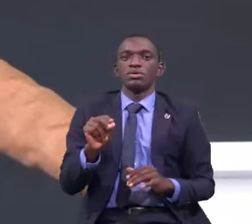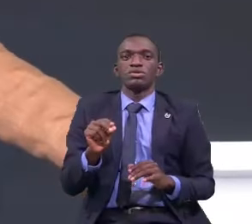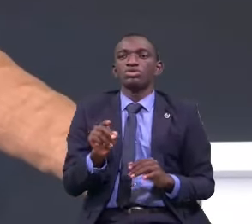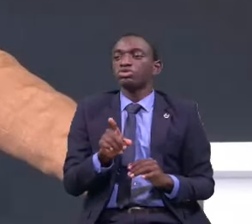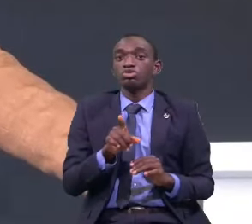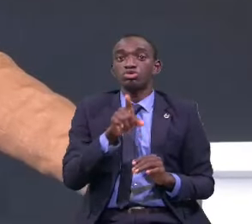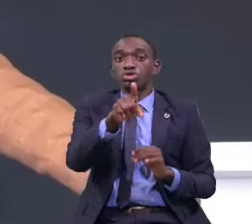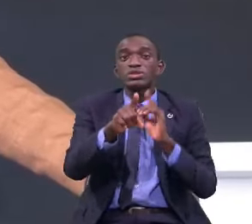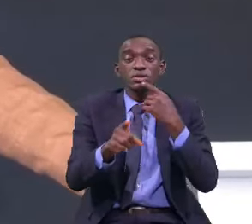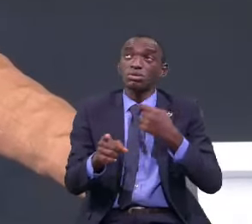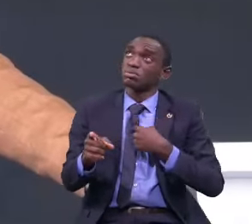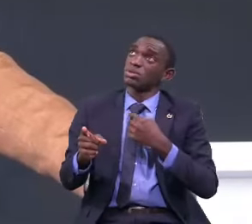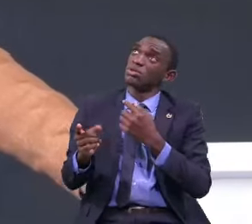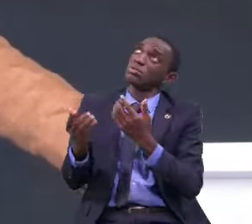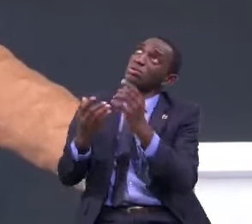done.